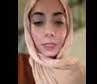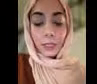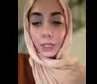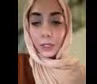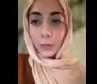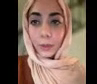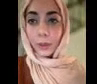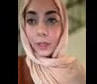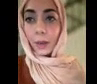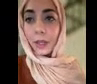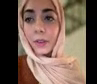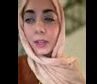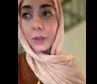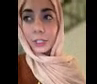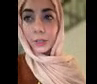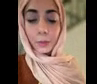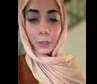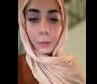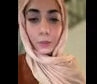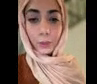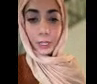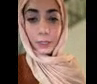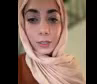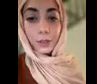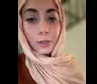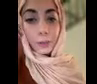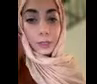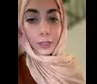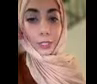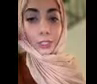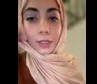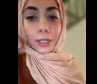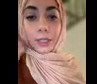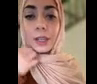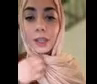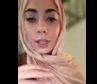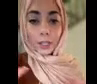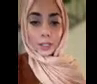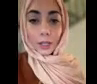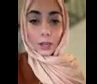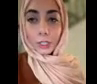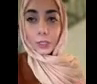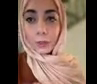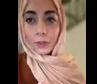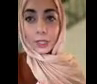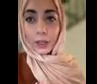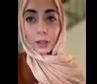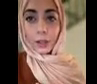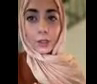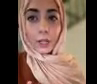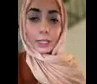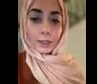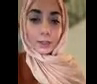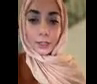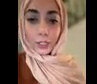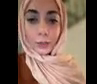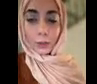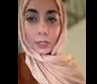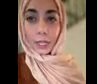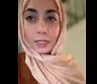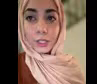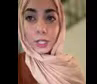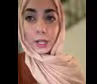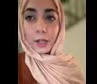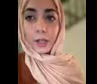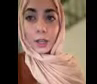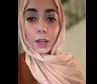Perfect. Thank you both. And final question from me before we get into everyone else's questions is just briefly, are there any lessons that you all would